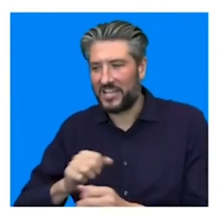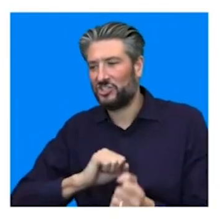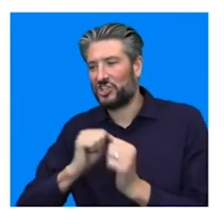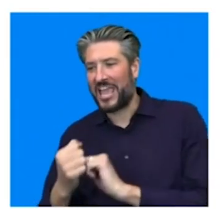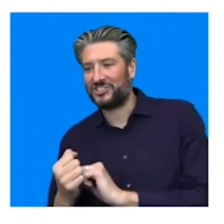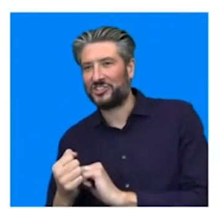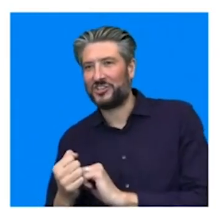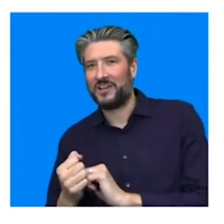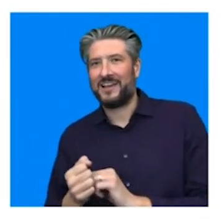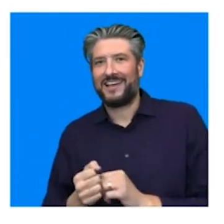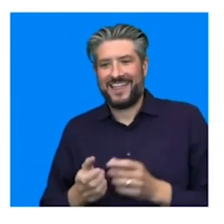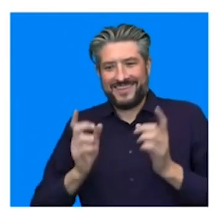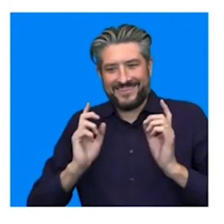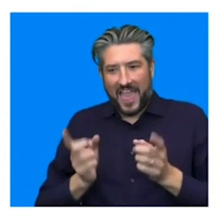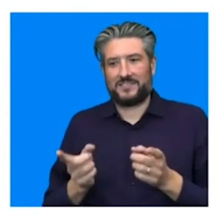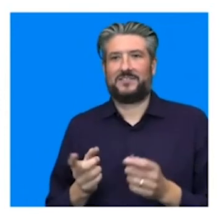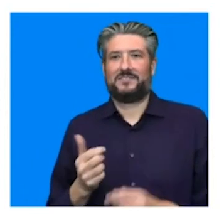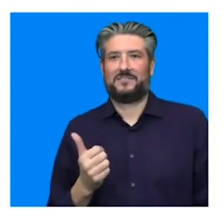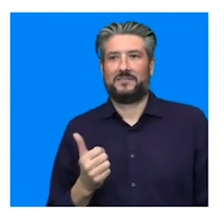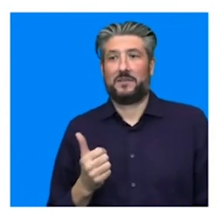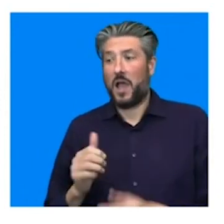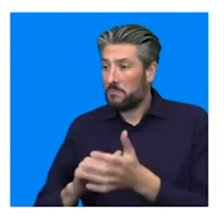need to, that's it's not the Microsoft technology as